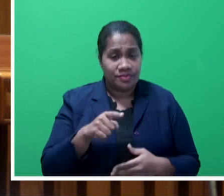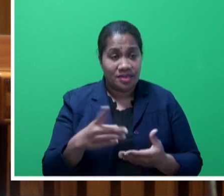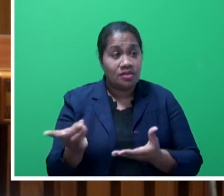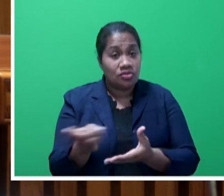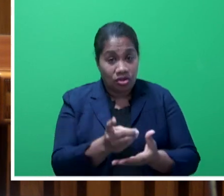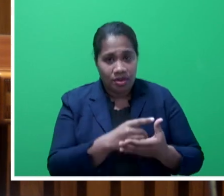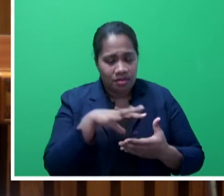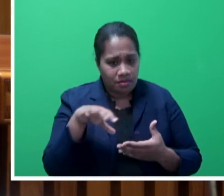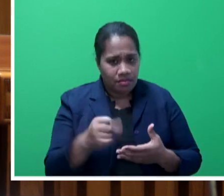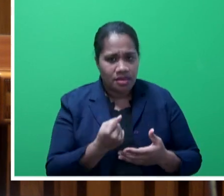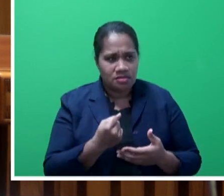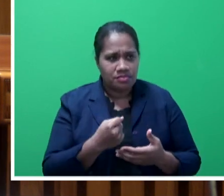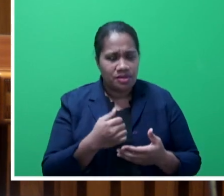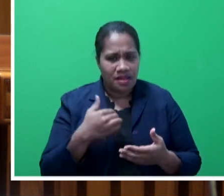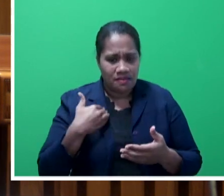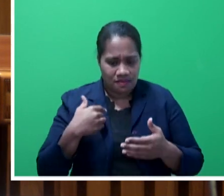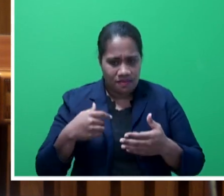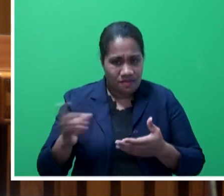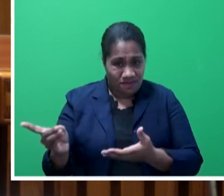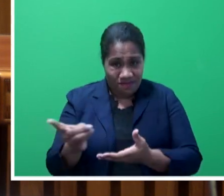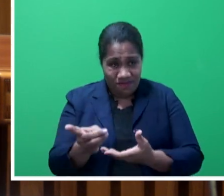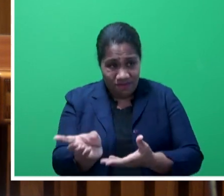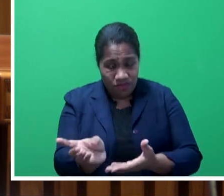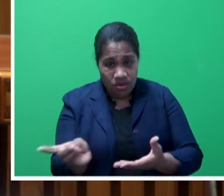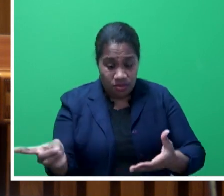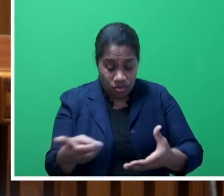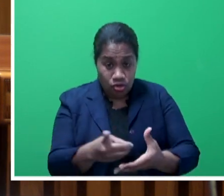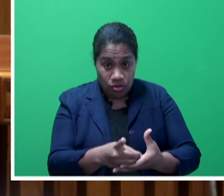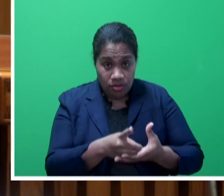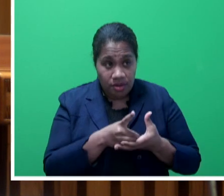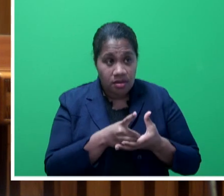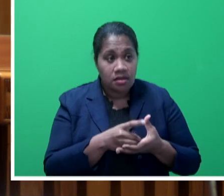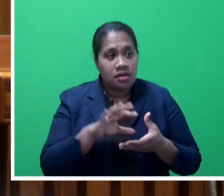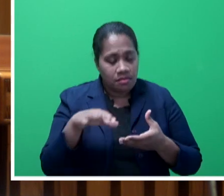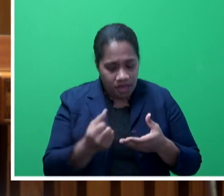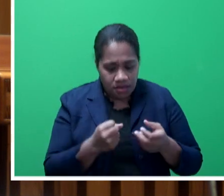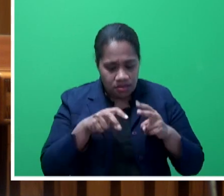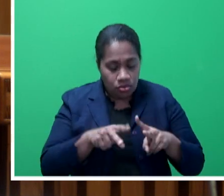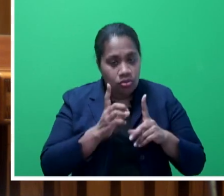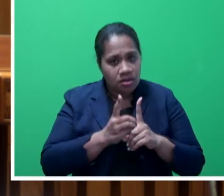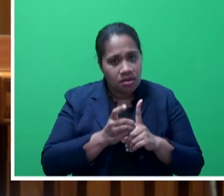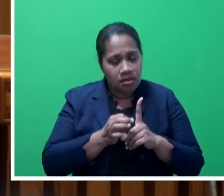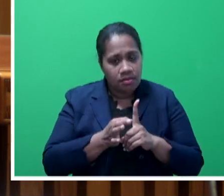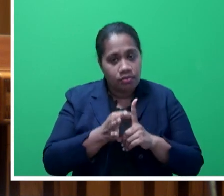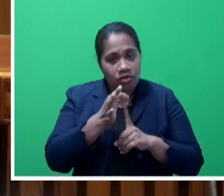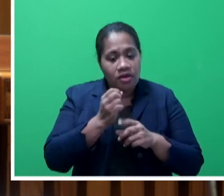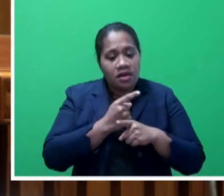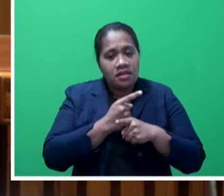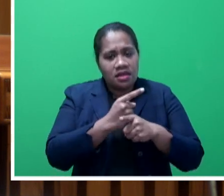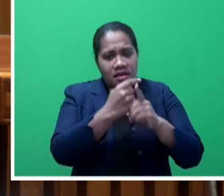live document, and indeed it must constantly seek to improve the guidelines